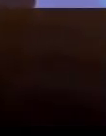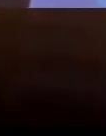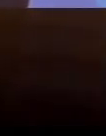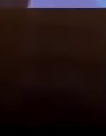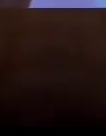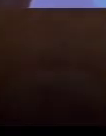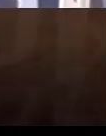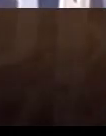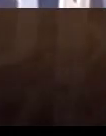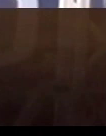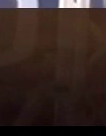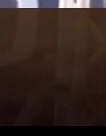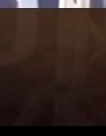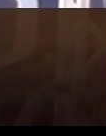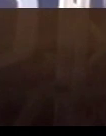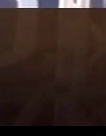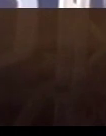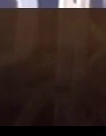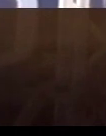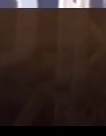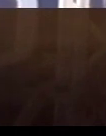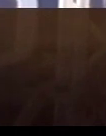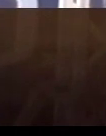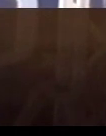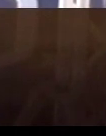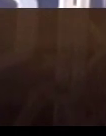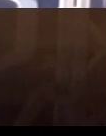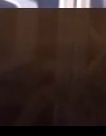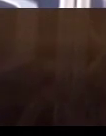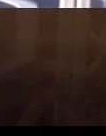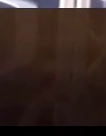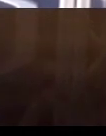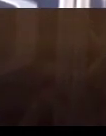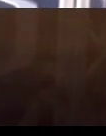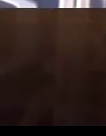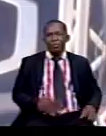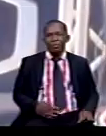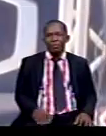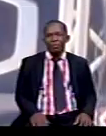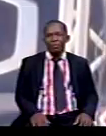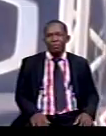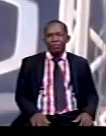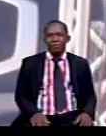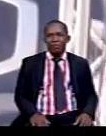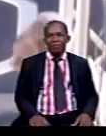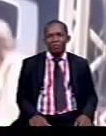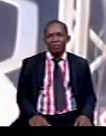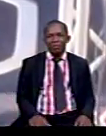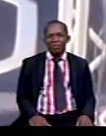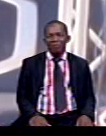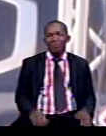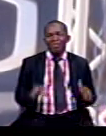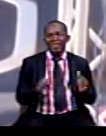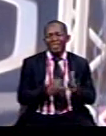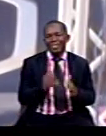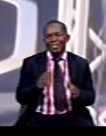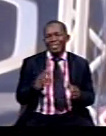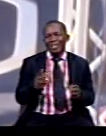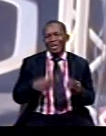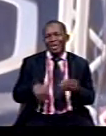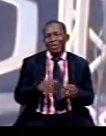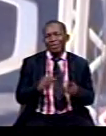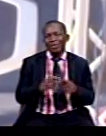But I'm telling you, it is about to get better. Shout amen. And it's about to